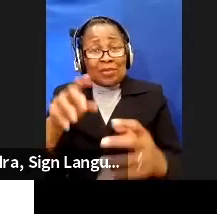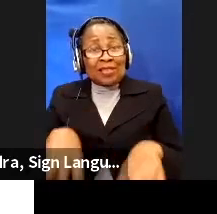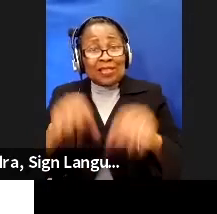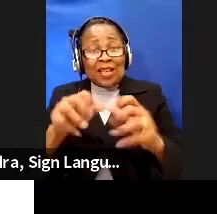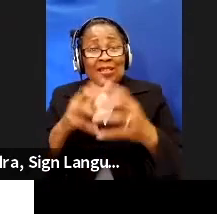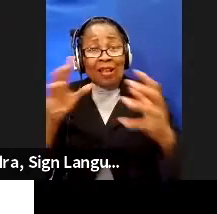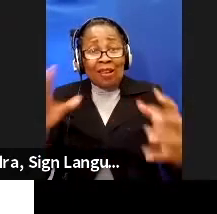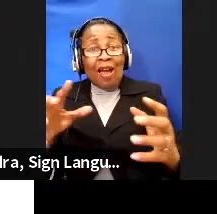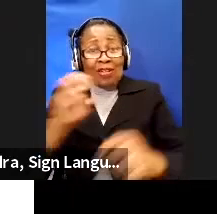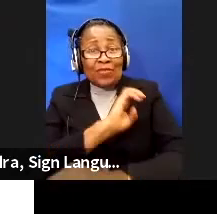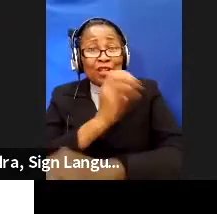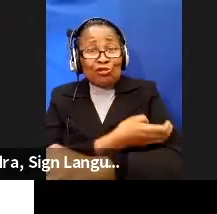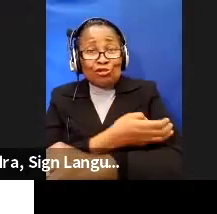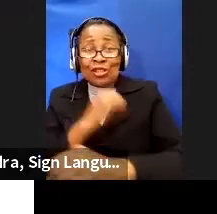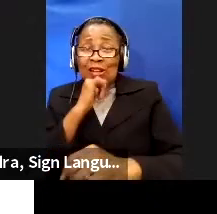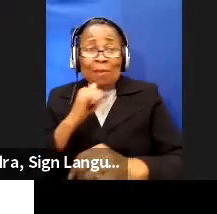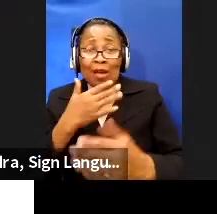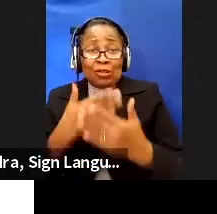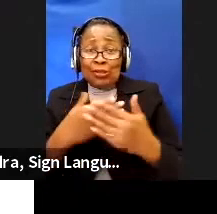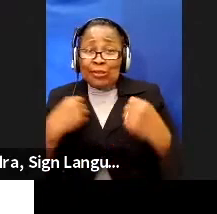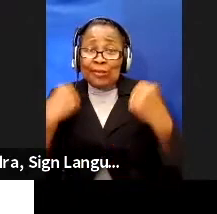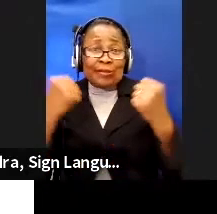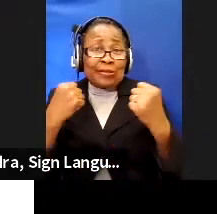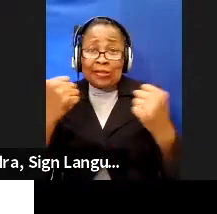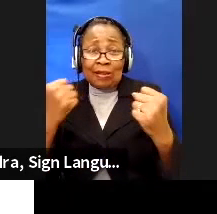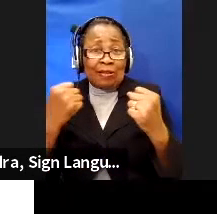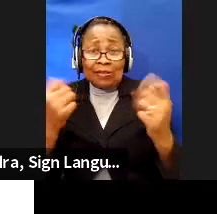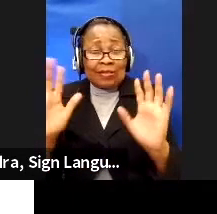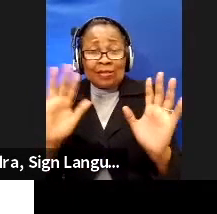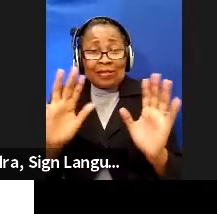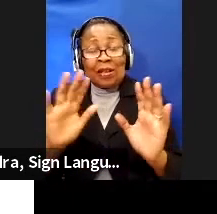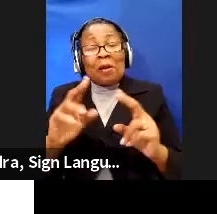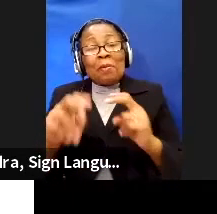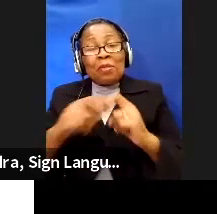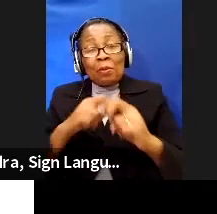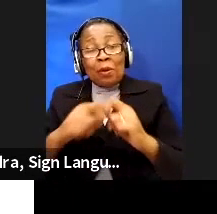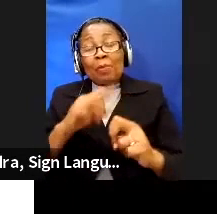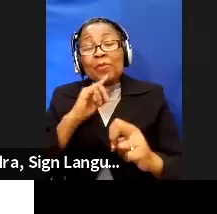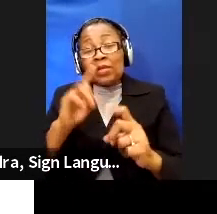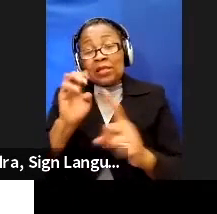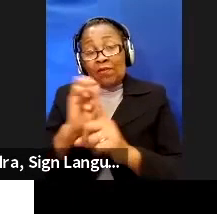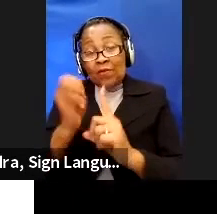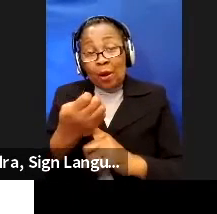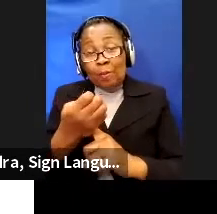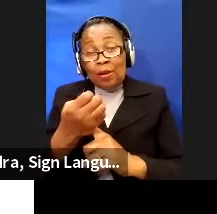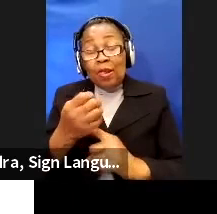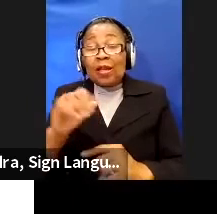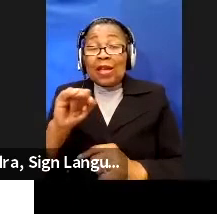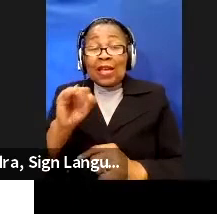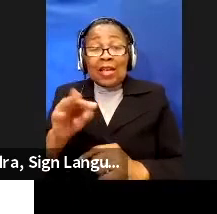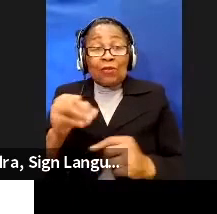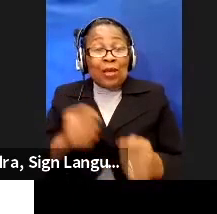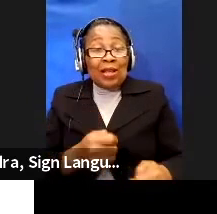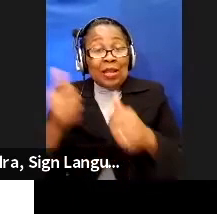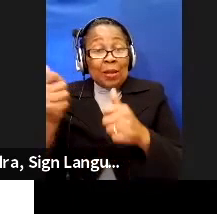best shape. But it's still, the problem is not my problem, it's the problem of the environment. So if we eliminate the steps or we put ramps in and